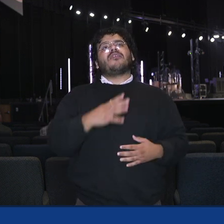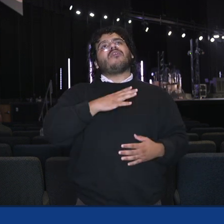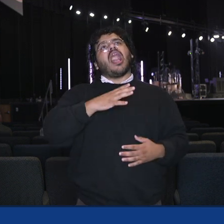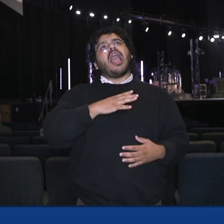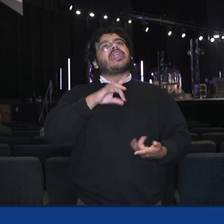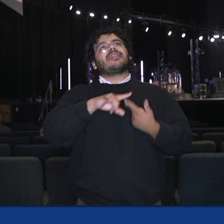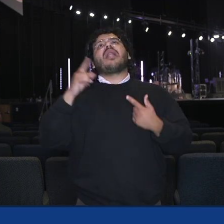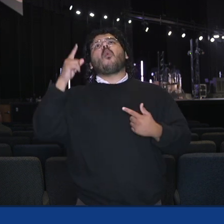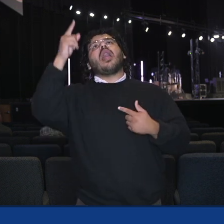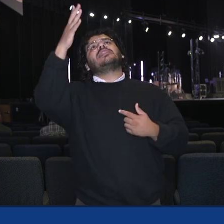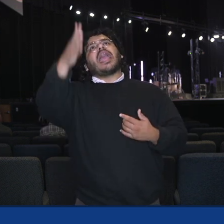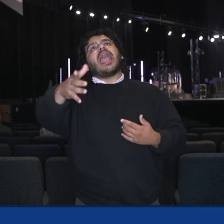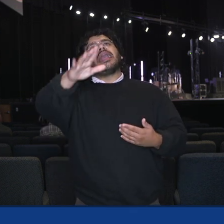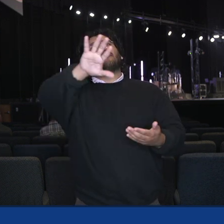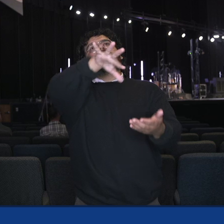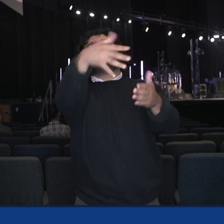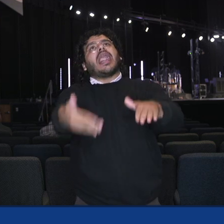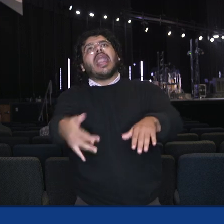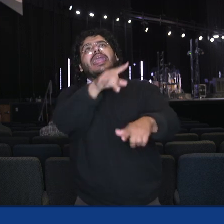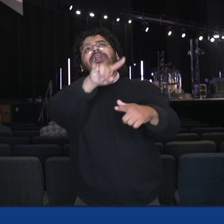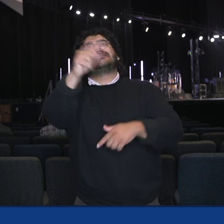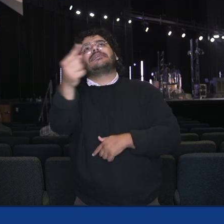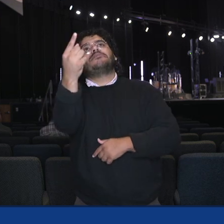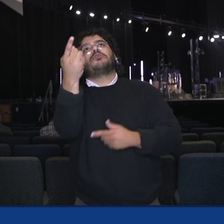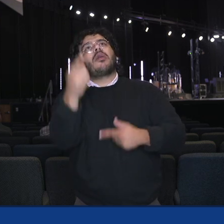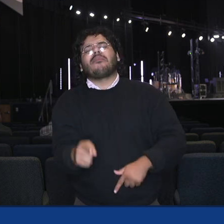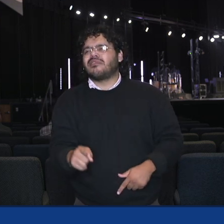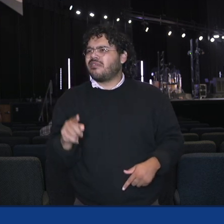happen." That is not the message of Jesus.